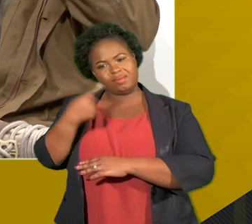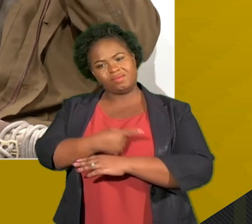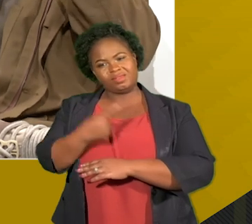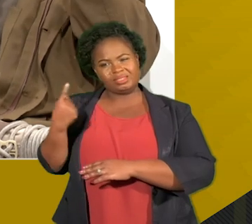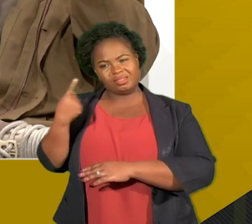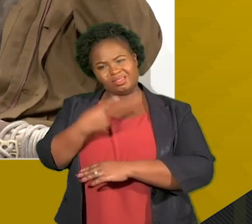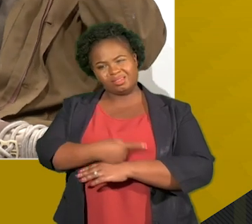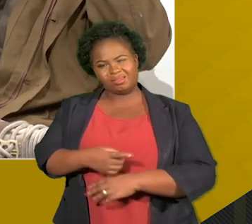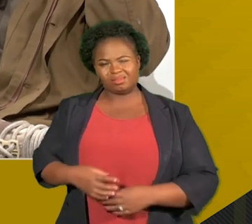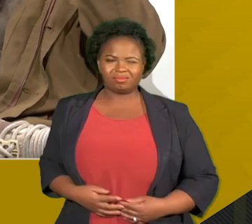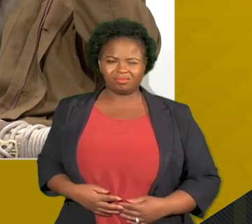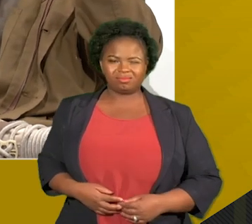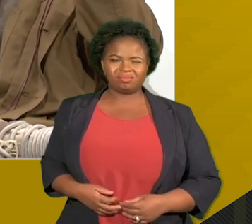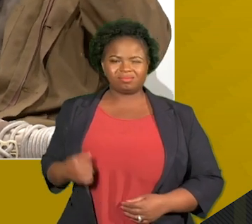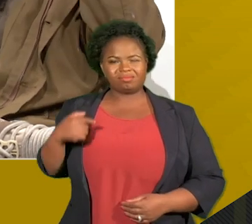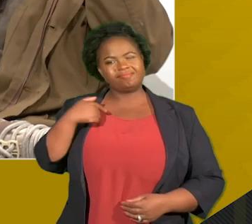of screams, of